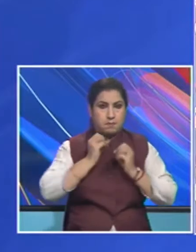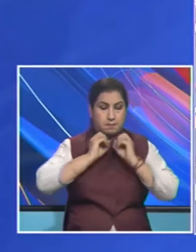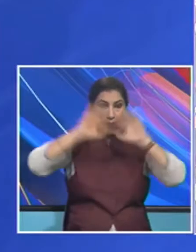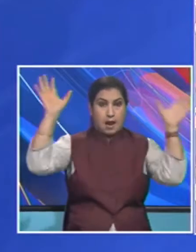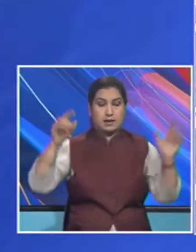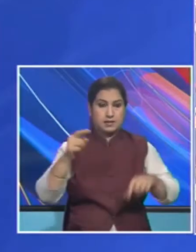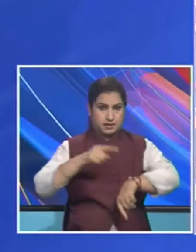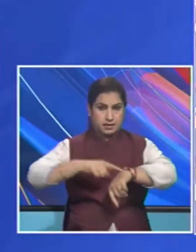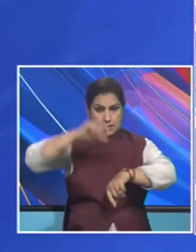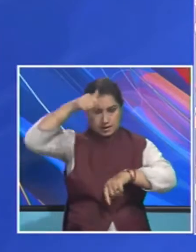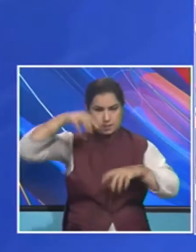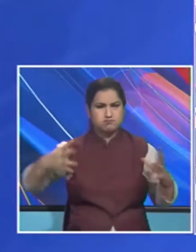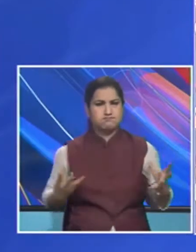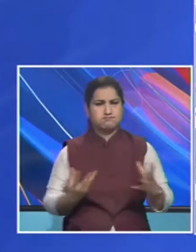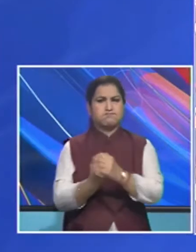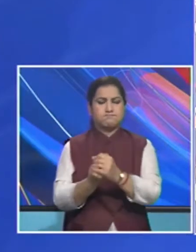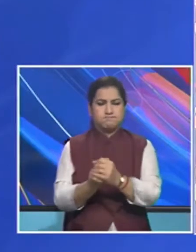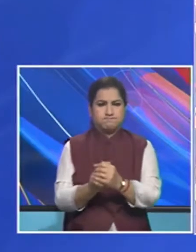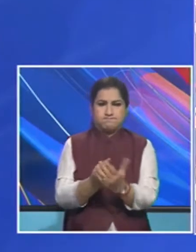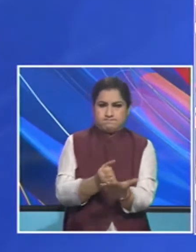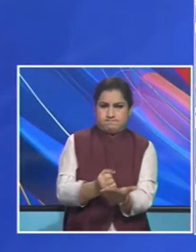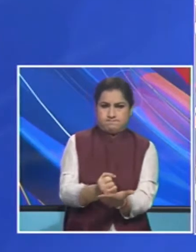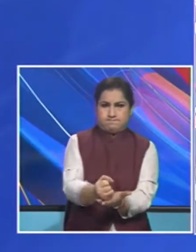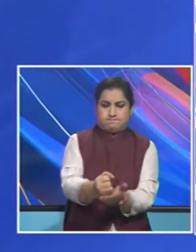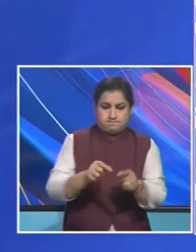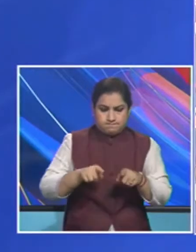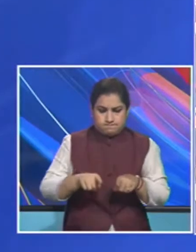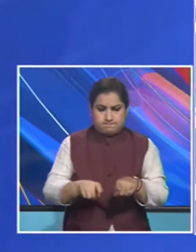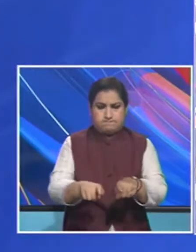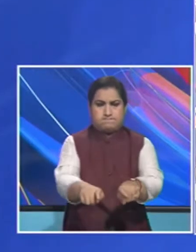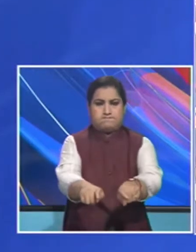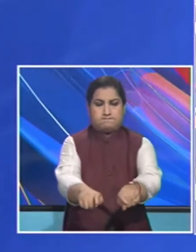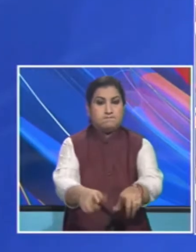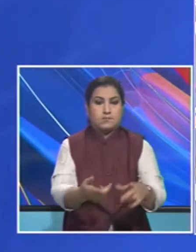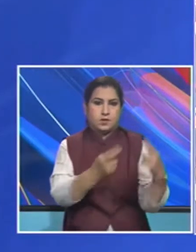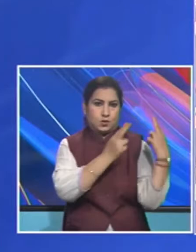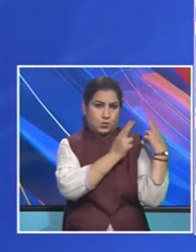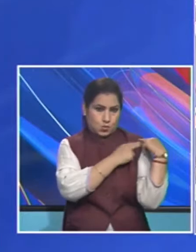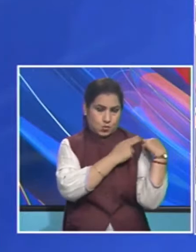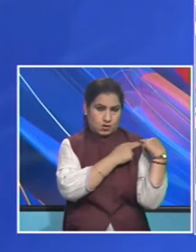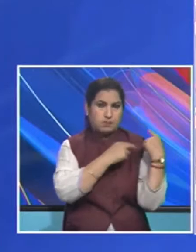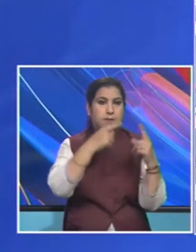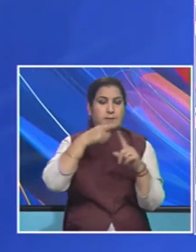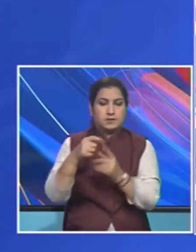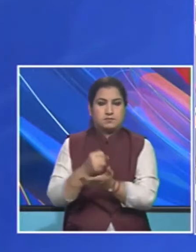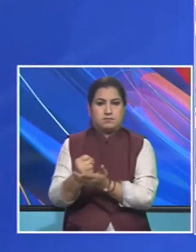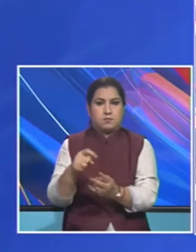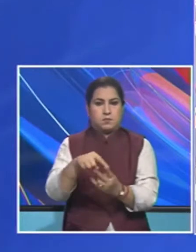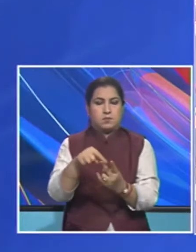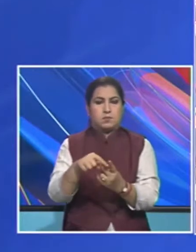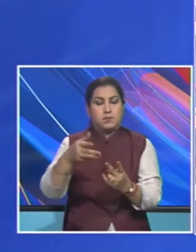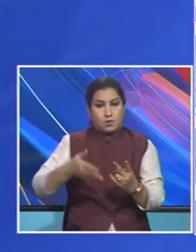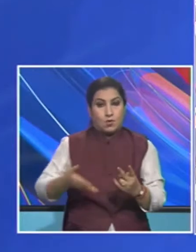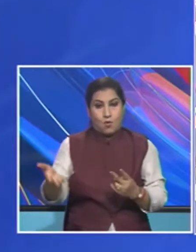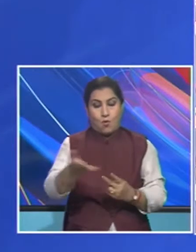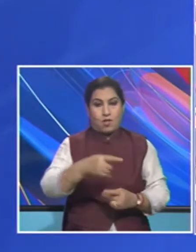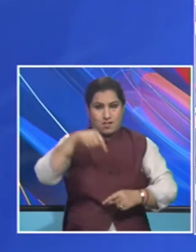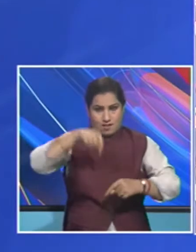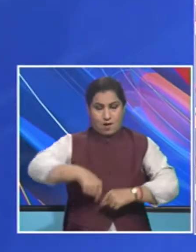collective efforts following the path of duty. We will be observing Kargil Vijay Divas